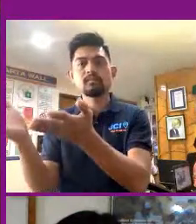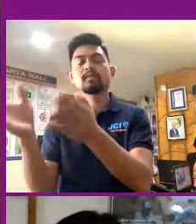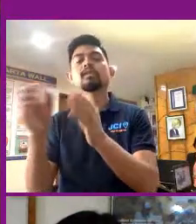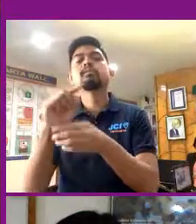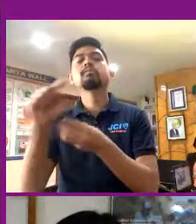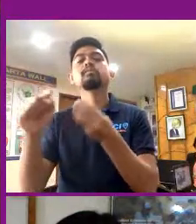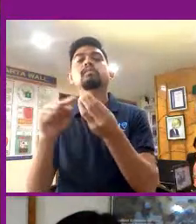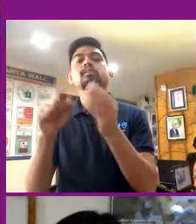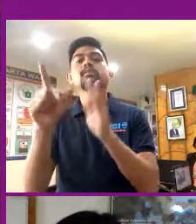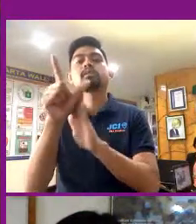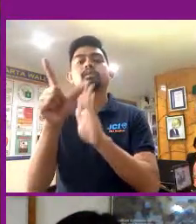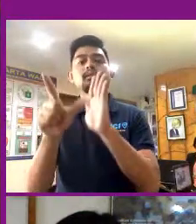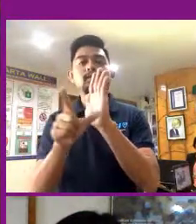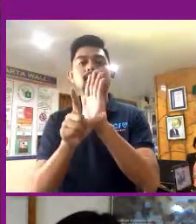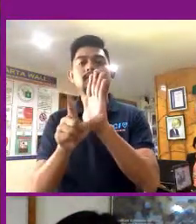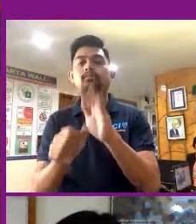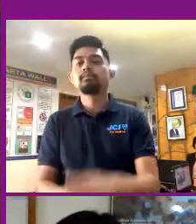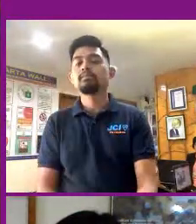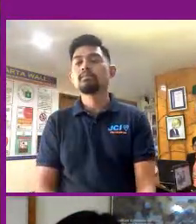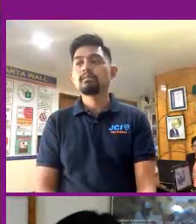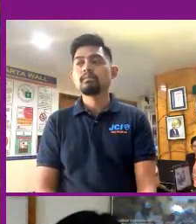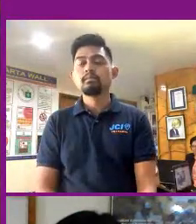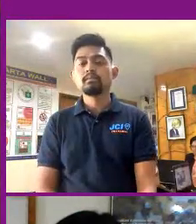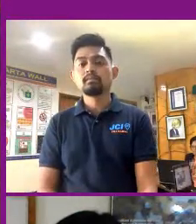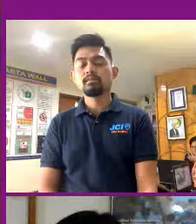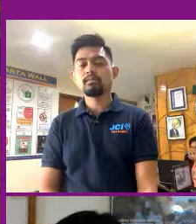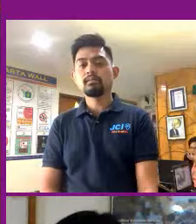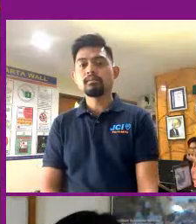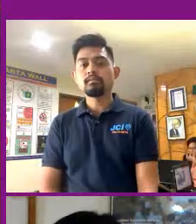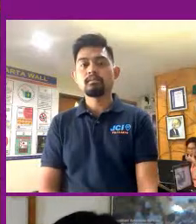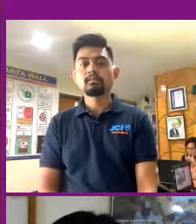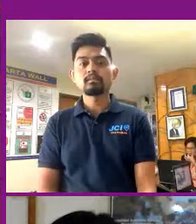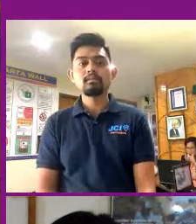laws of the land. Ano po?